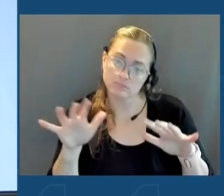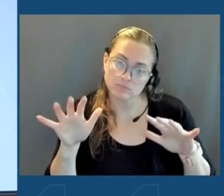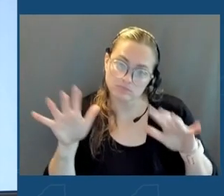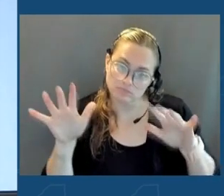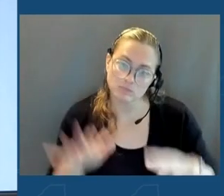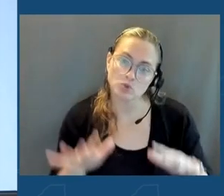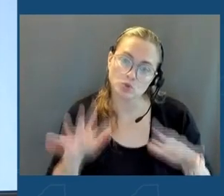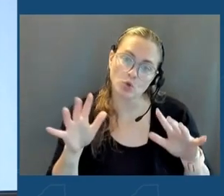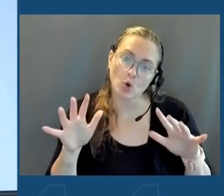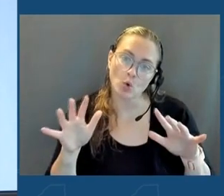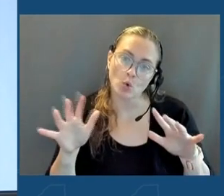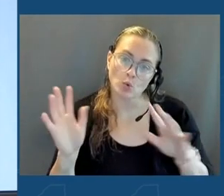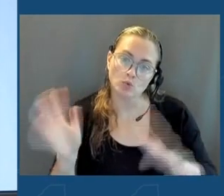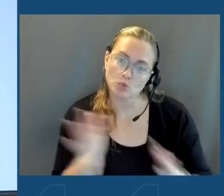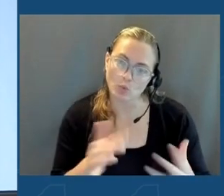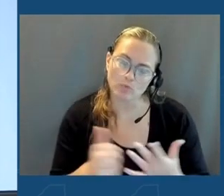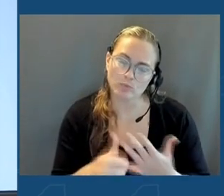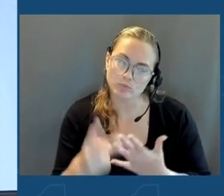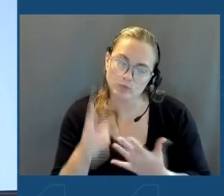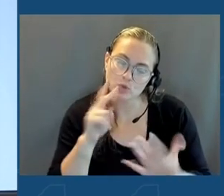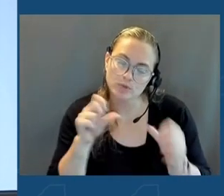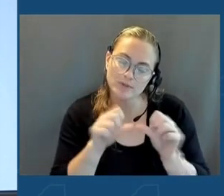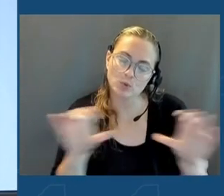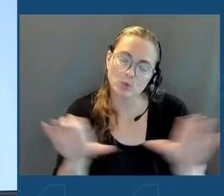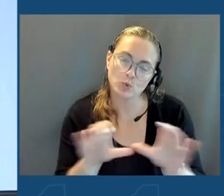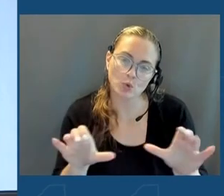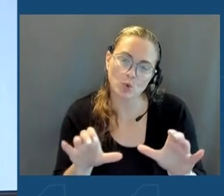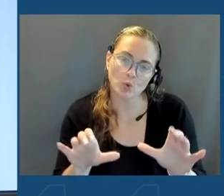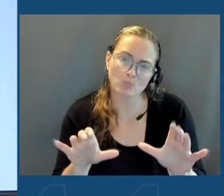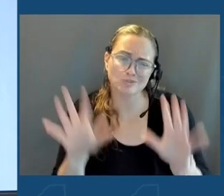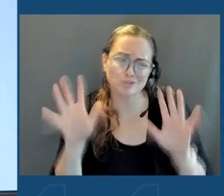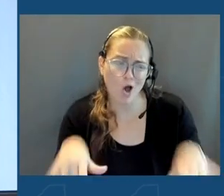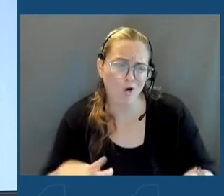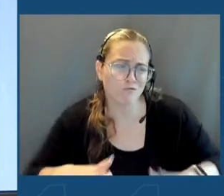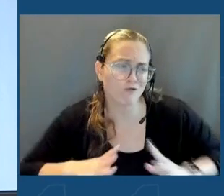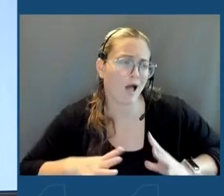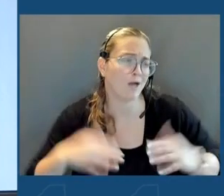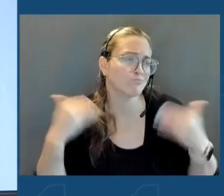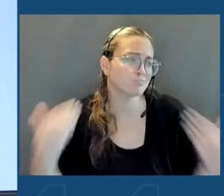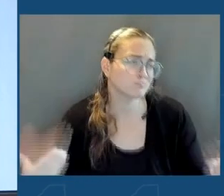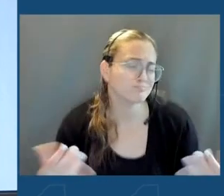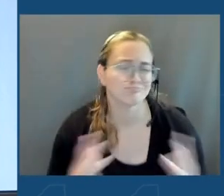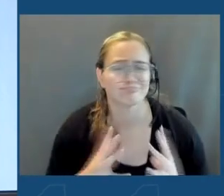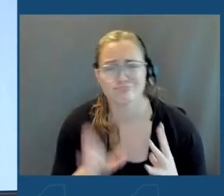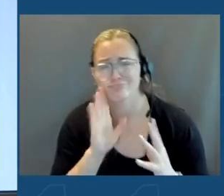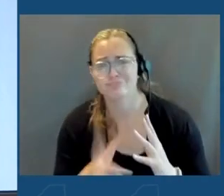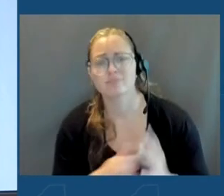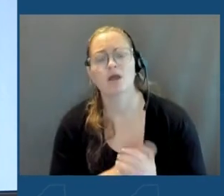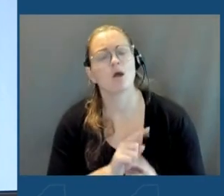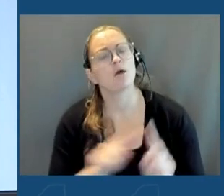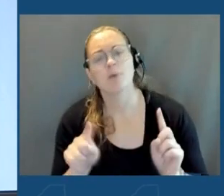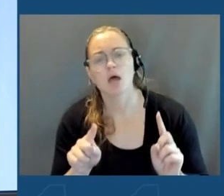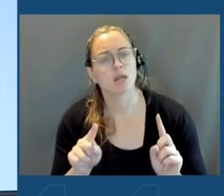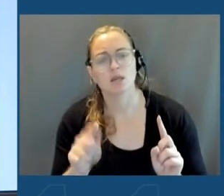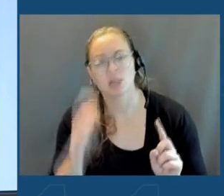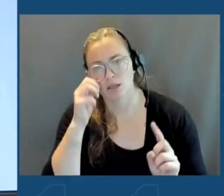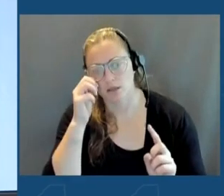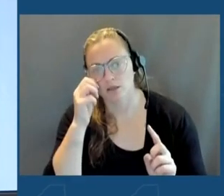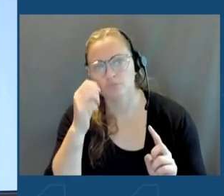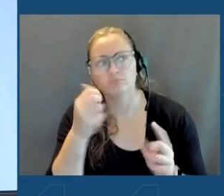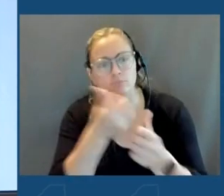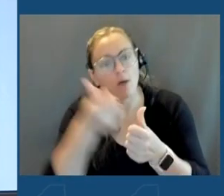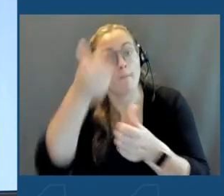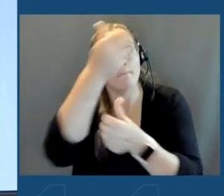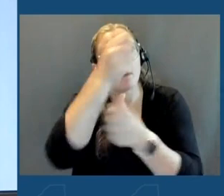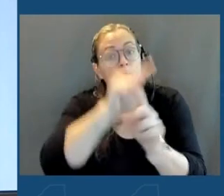when you're a resilient community. Nothing deters you. And we talked about how the fact that above little shops, we